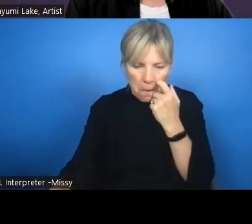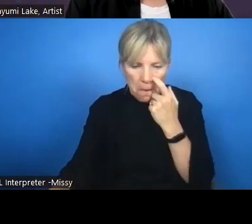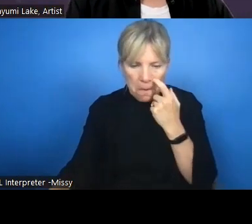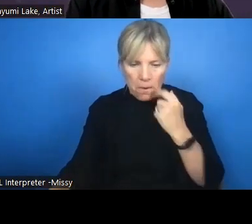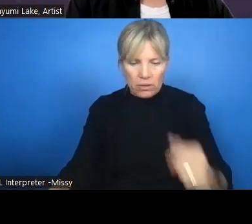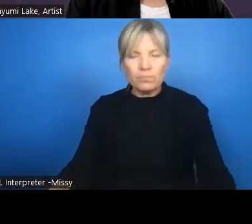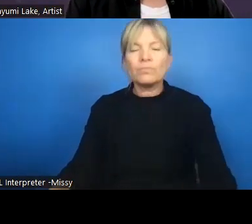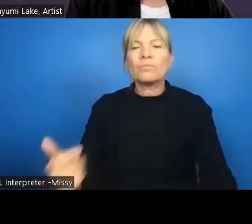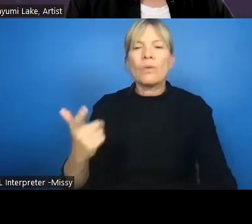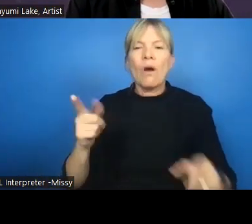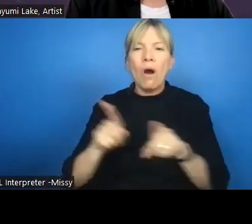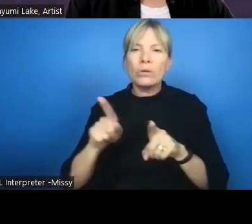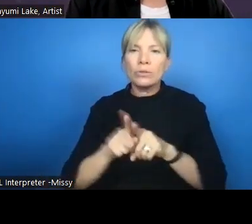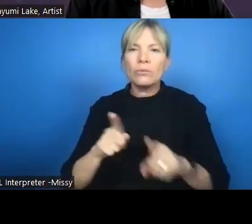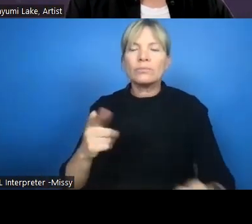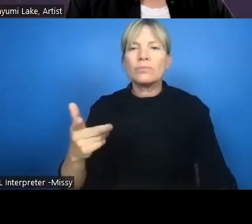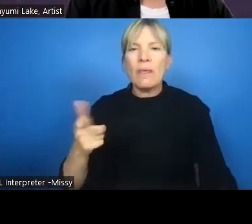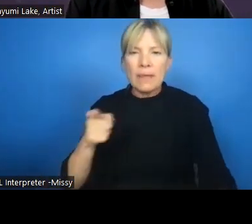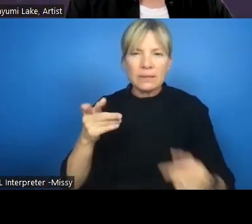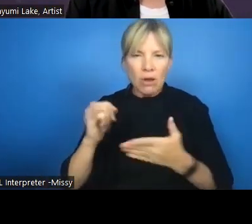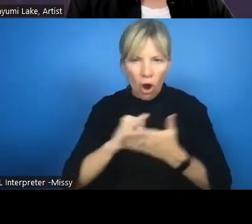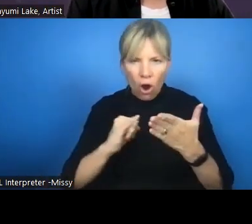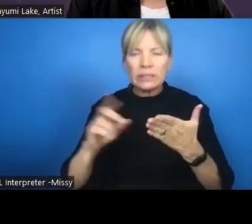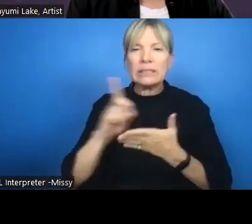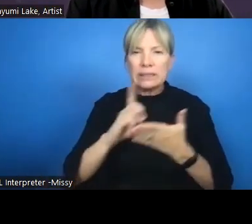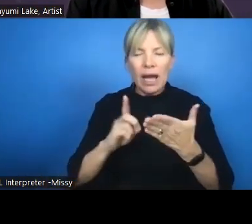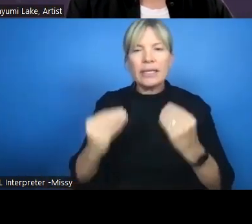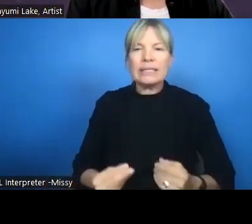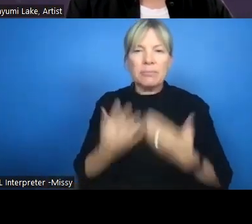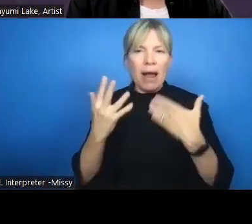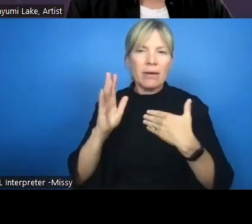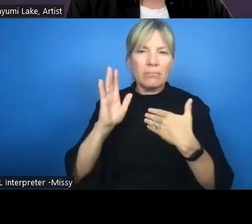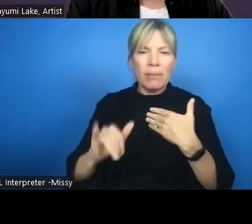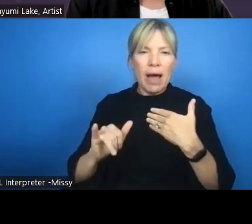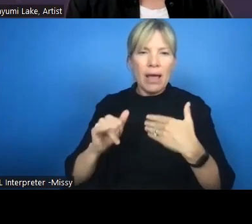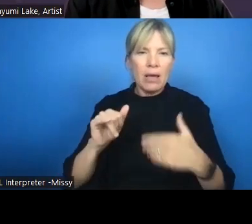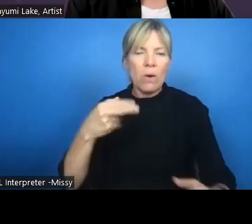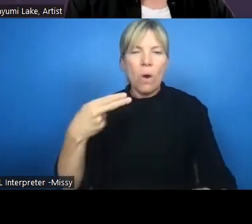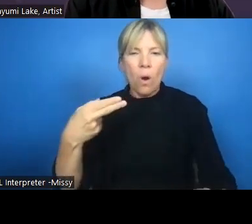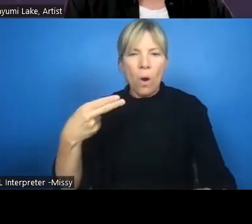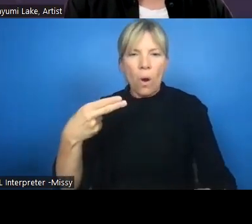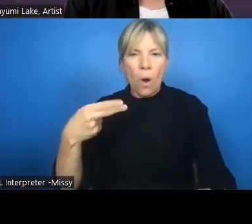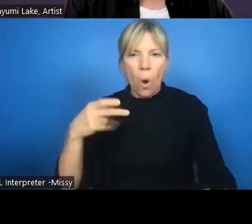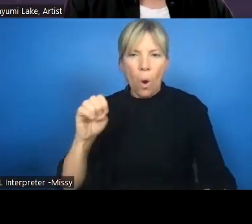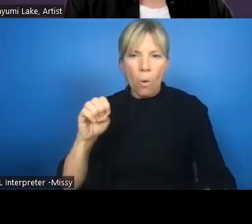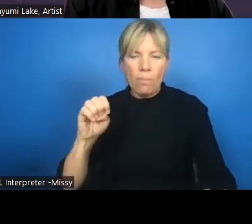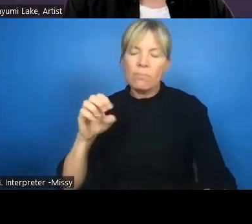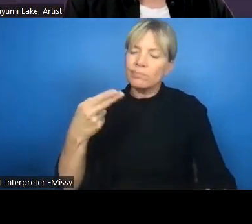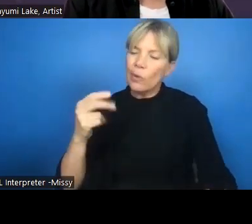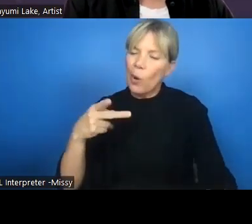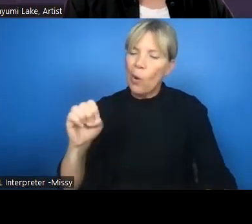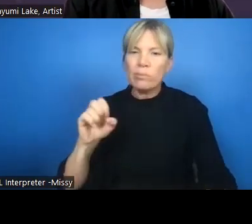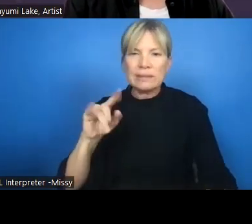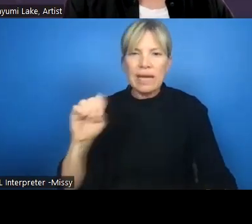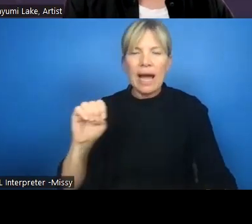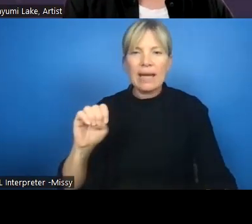So, and then also this piece design is inspired by Hokusai's final painting, the